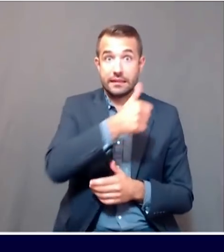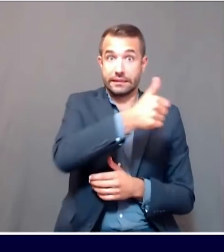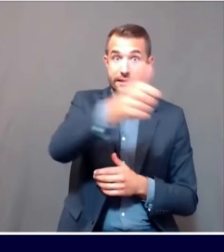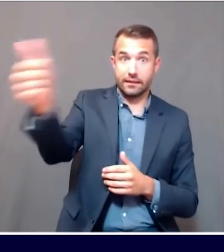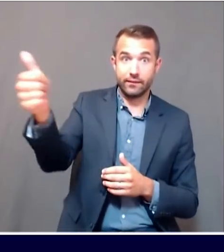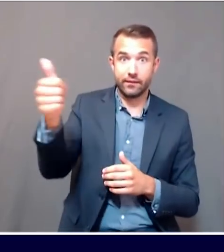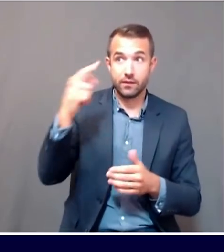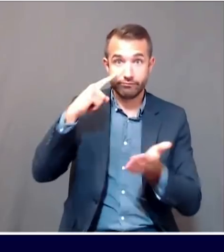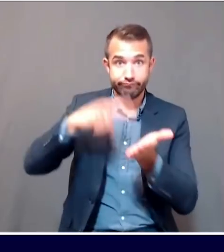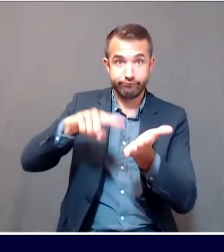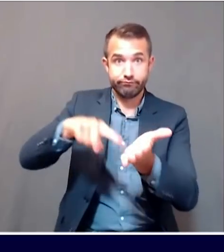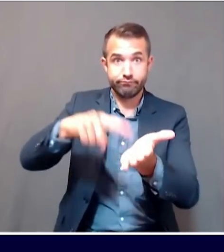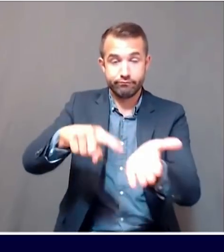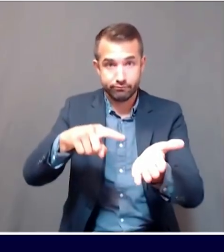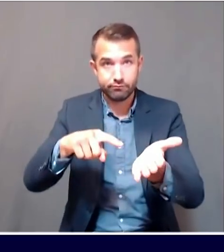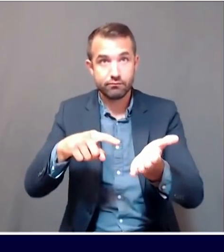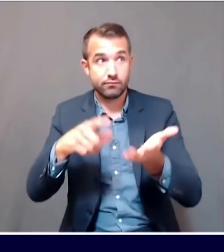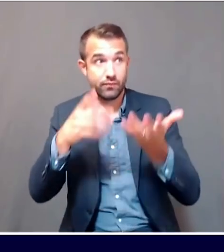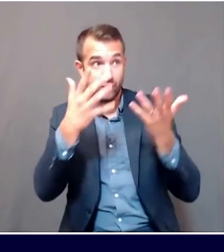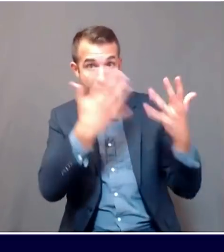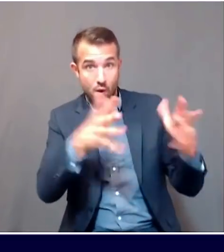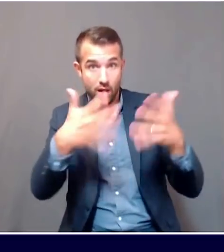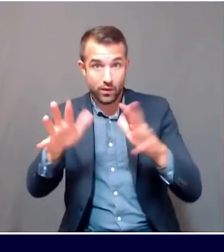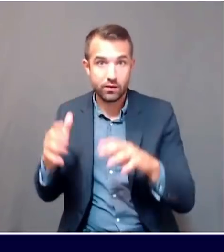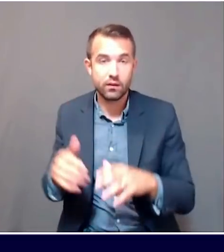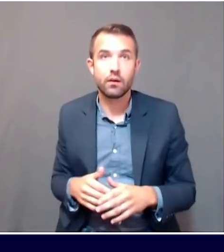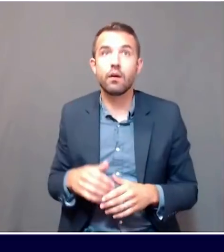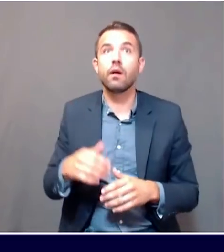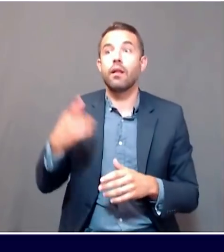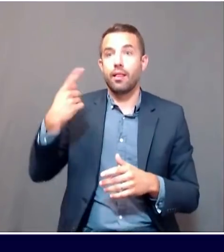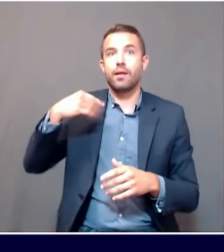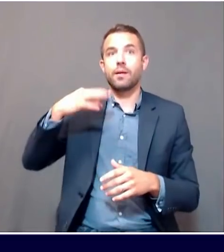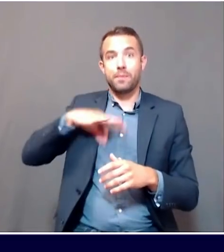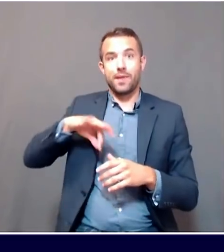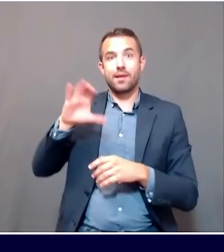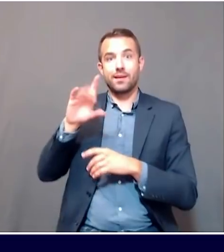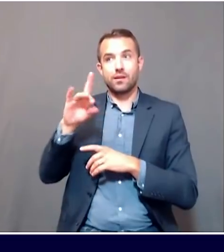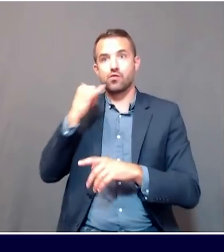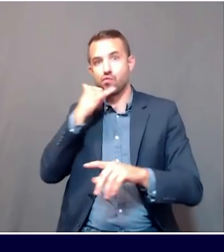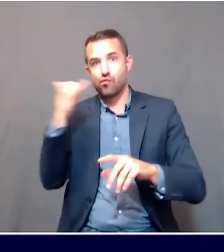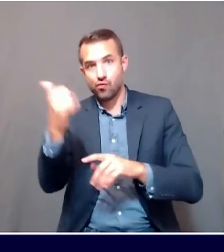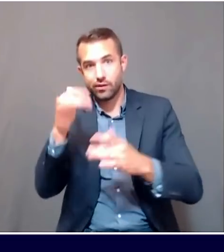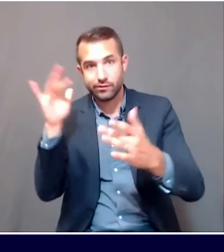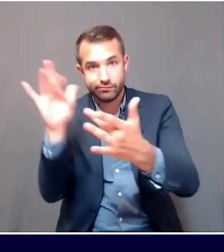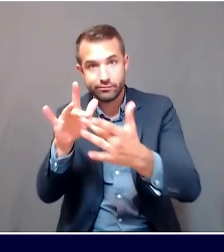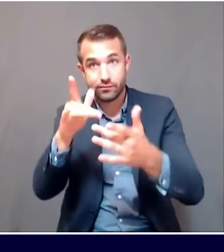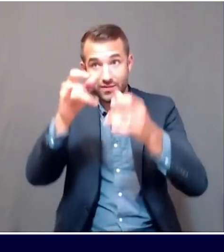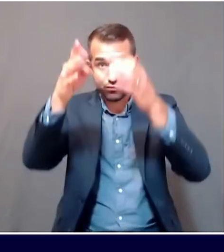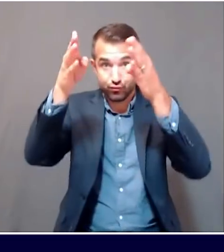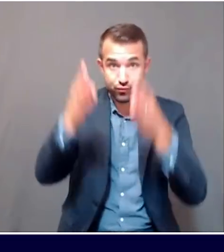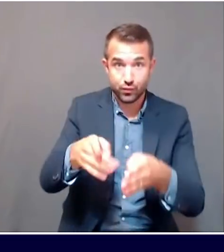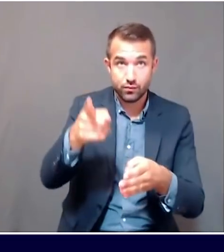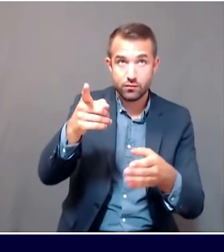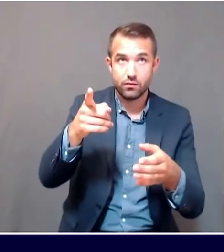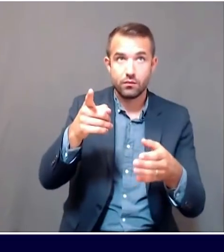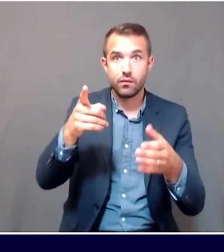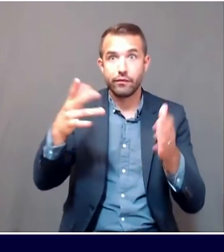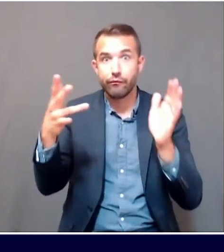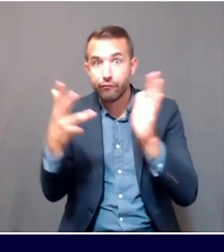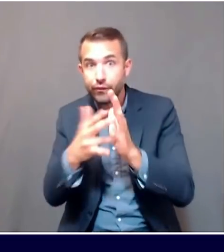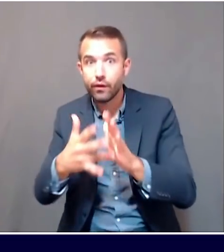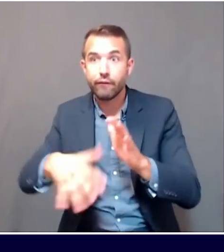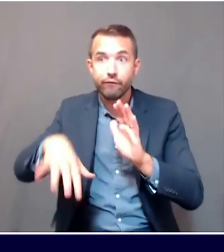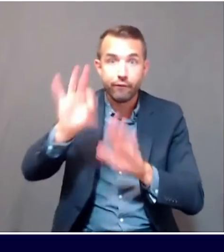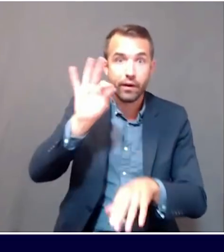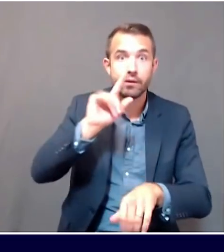advance? So when Maine CDC calls and says, Joe Smith, a sophomore, has just tested positive, the